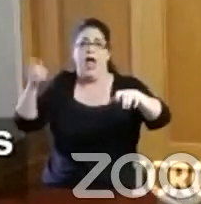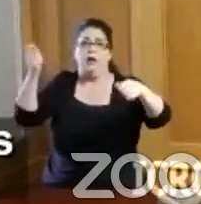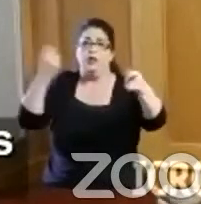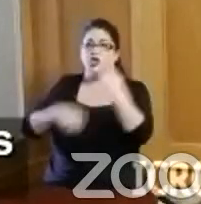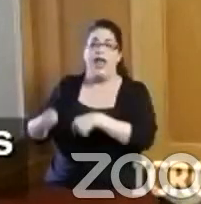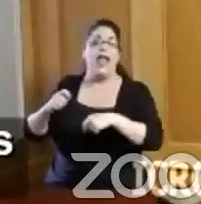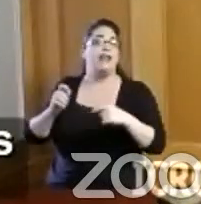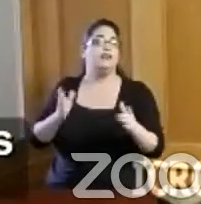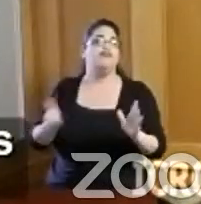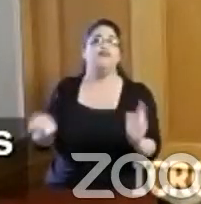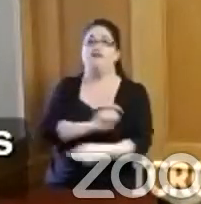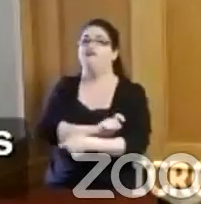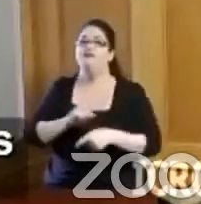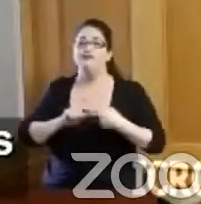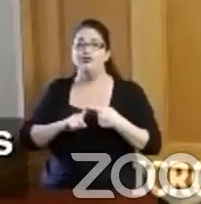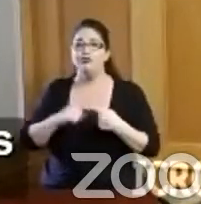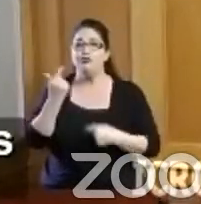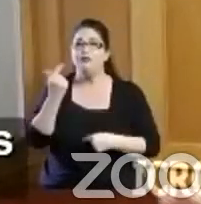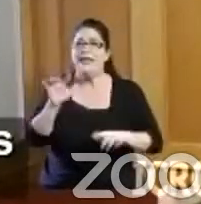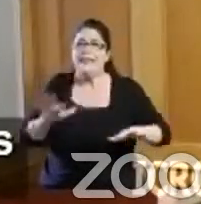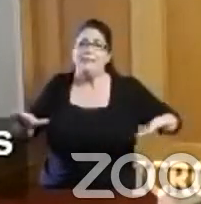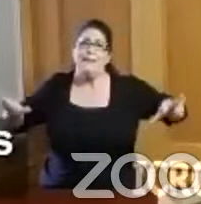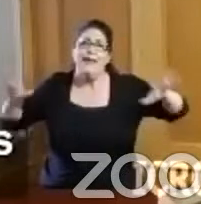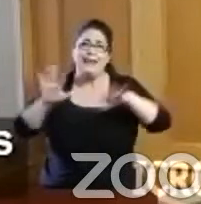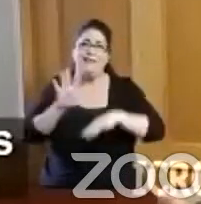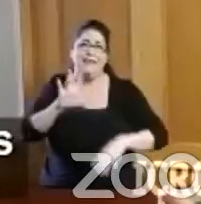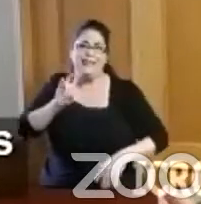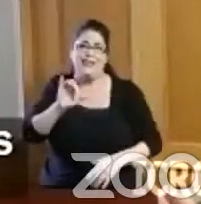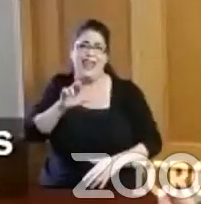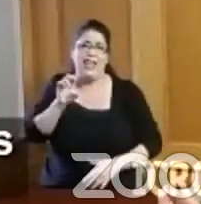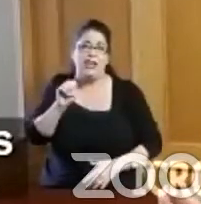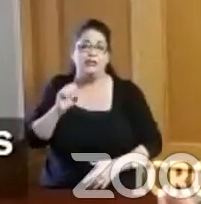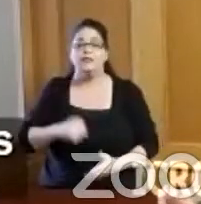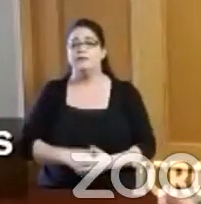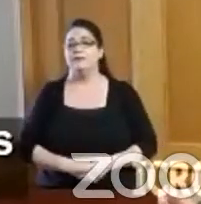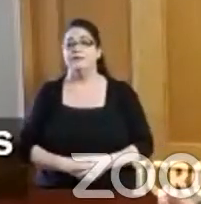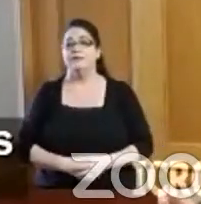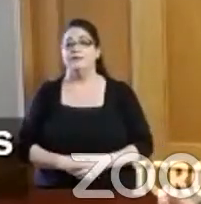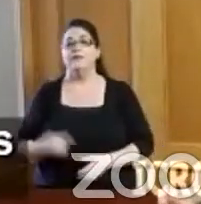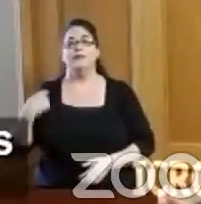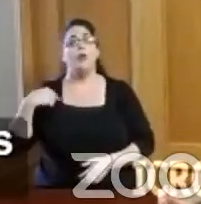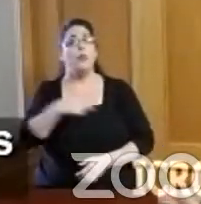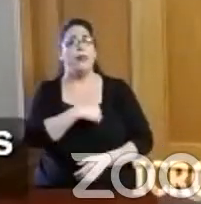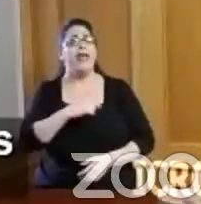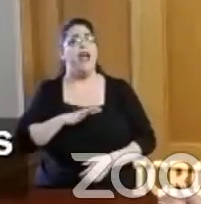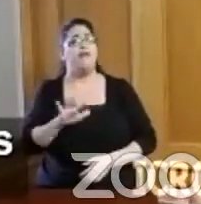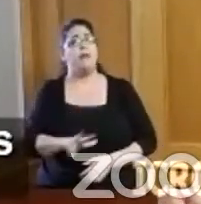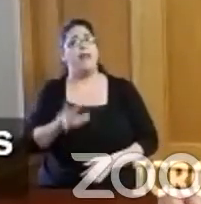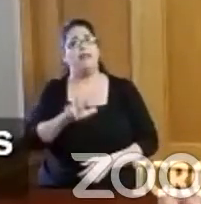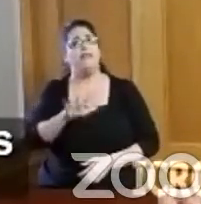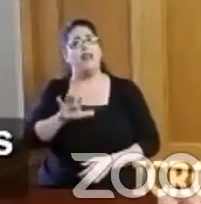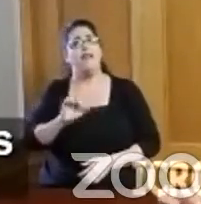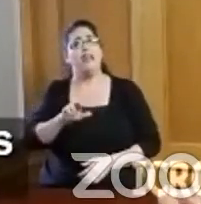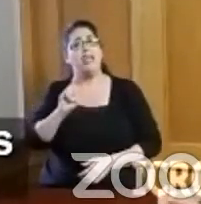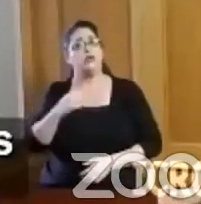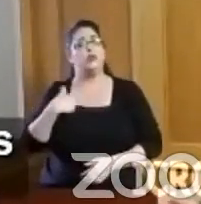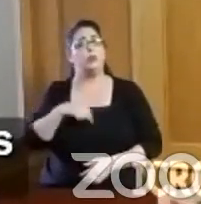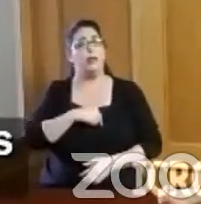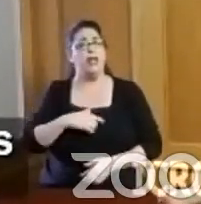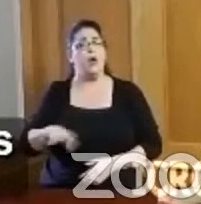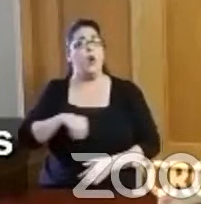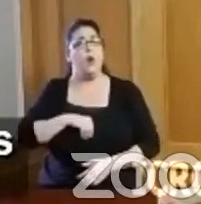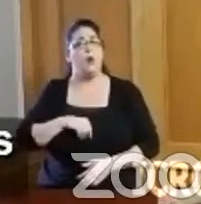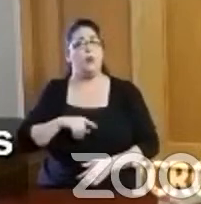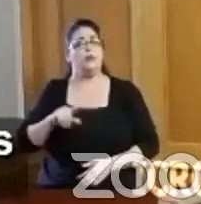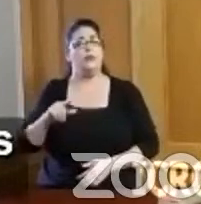space. And just to put this into perspective, we're working with the developer. We have about 35 acres that the township owns, and we're going to